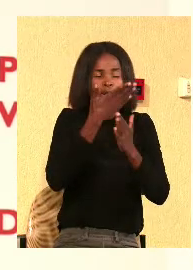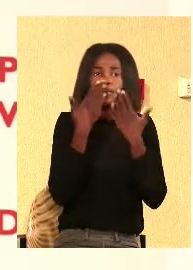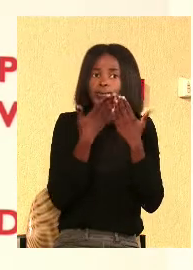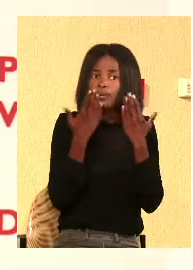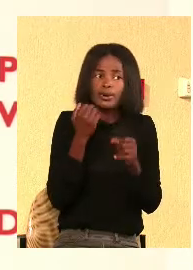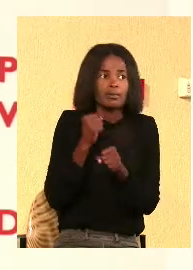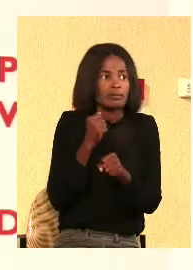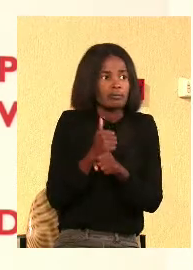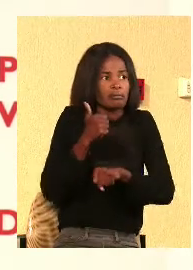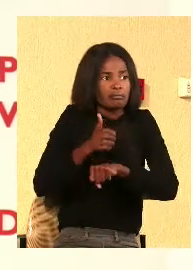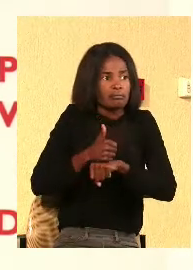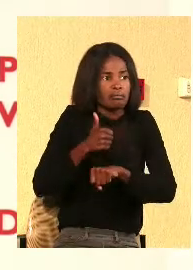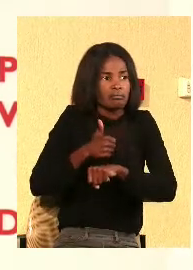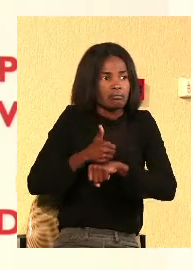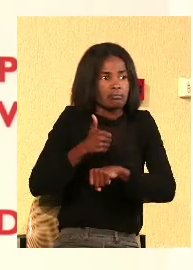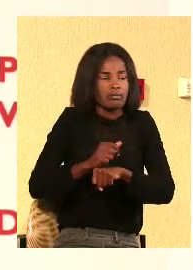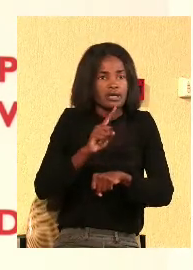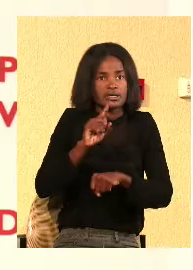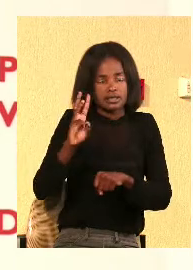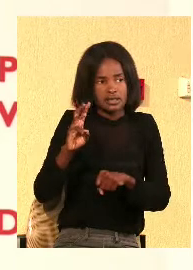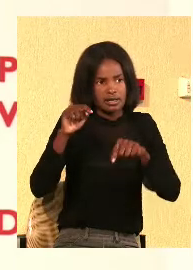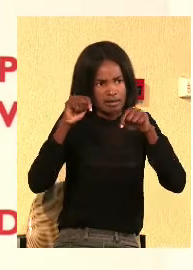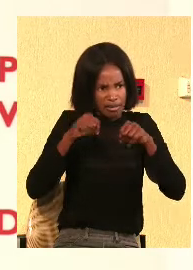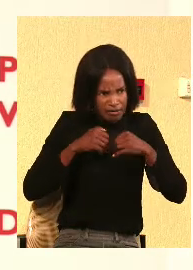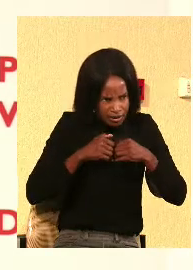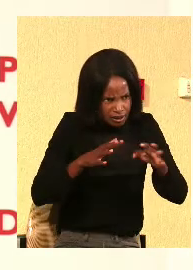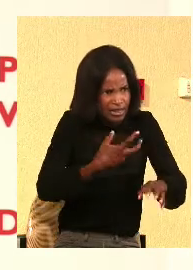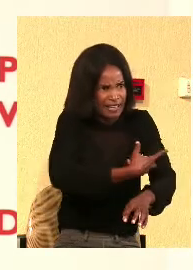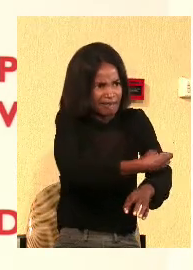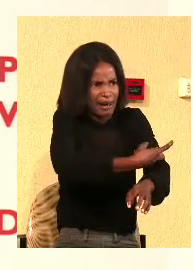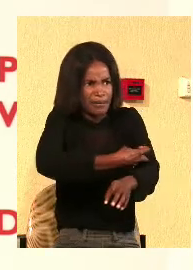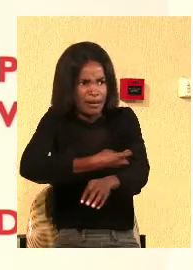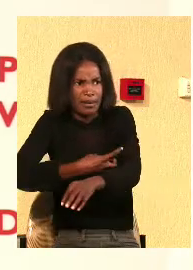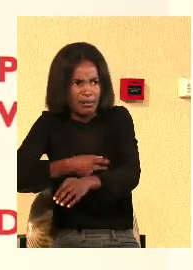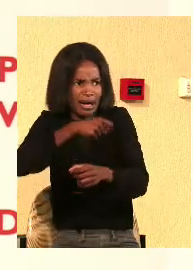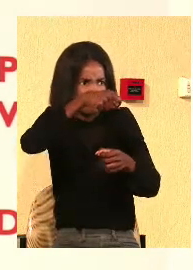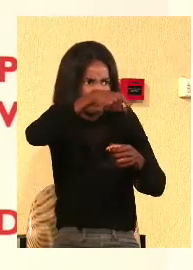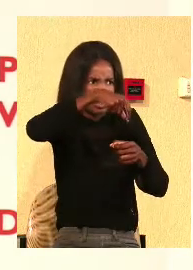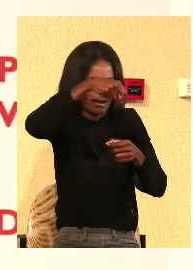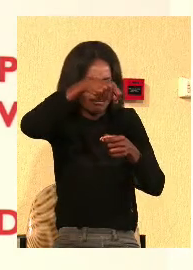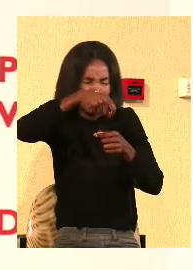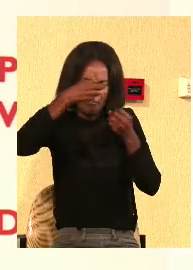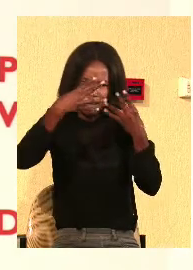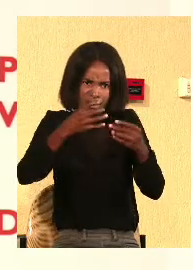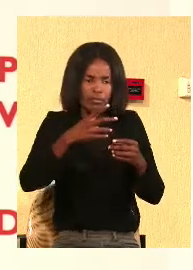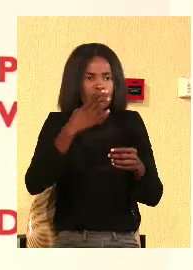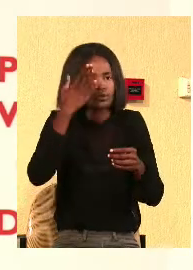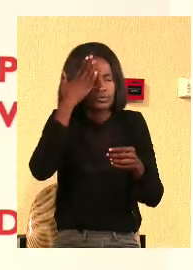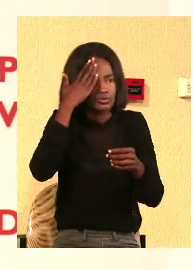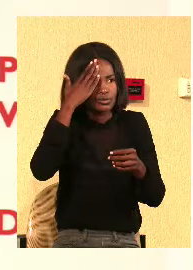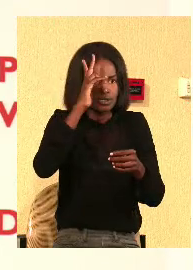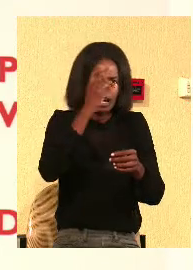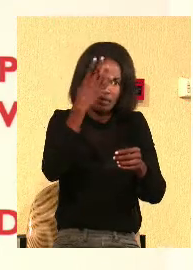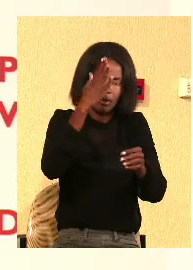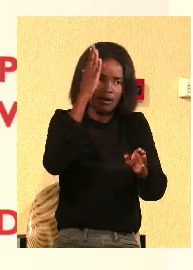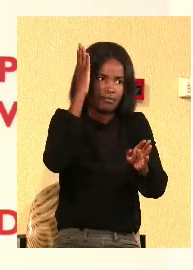to back up our cases with robust data. So testing, we need to test. We need to